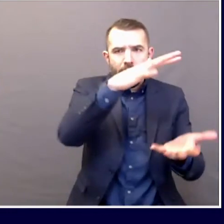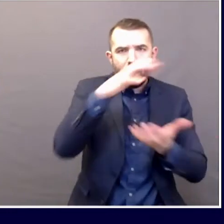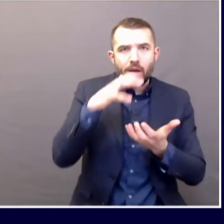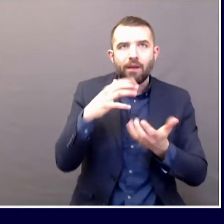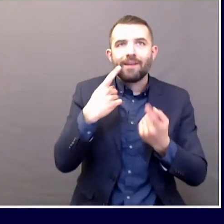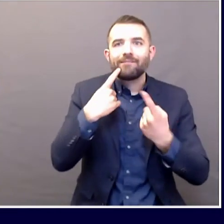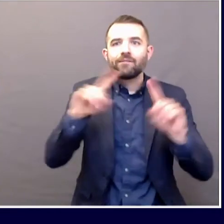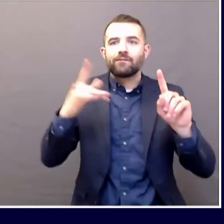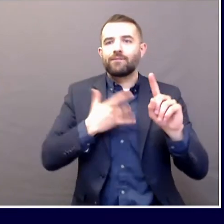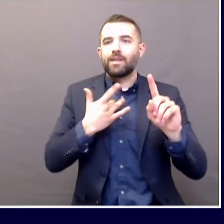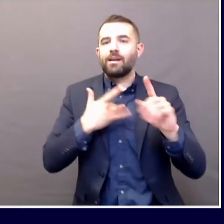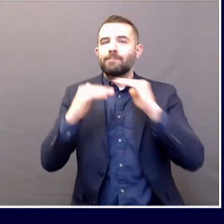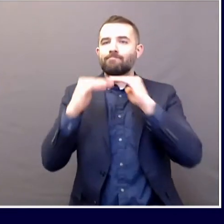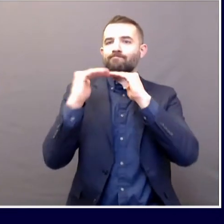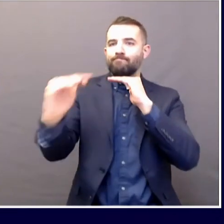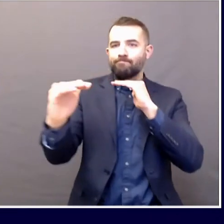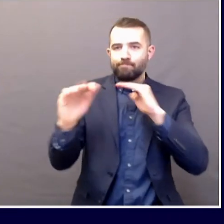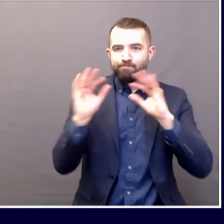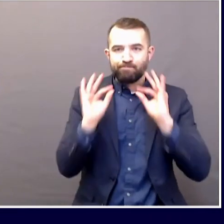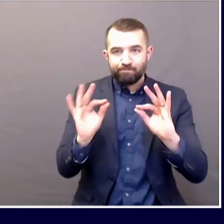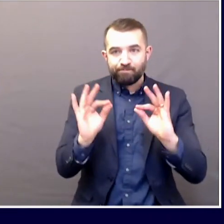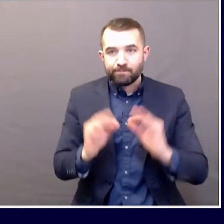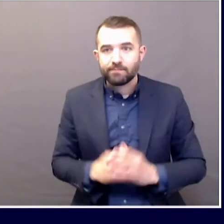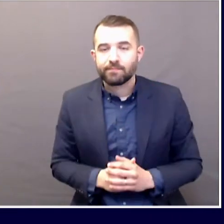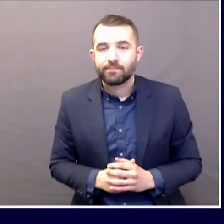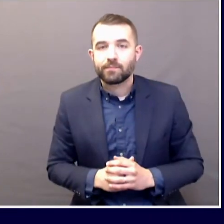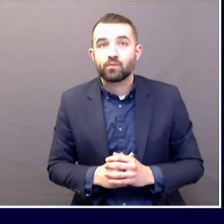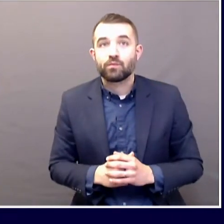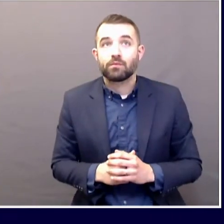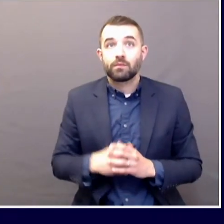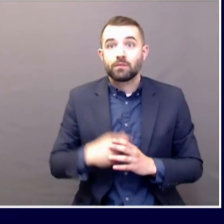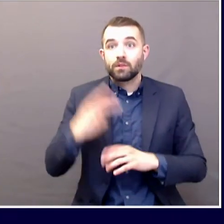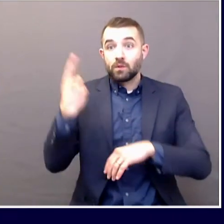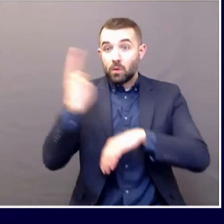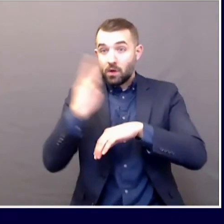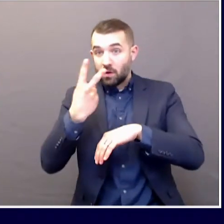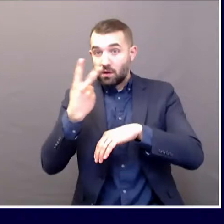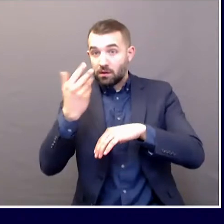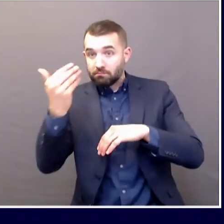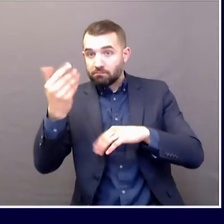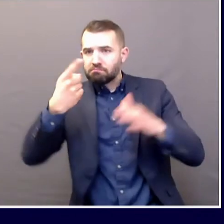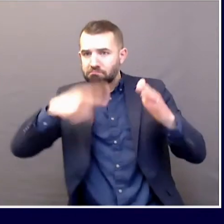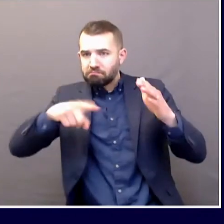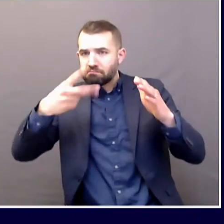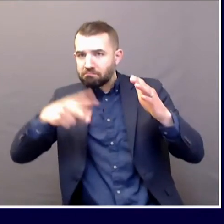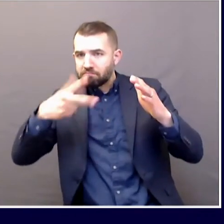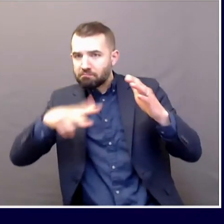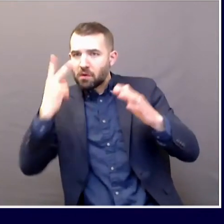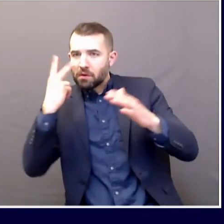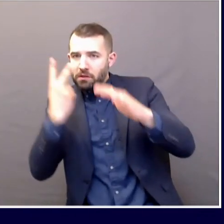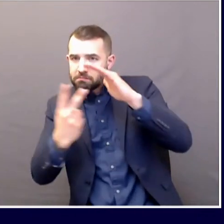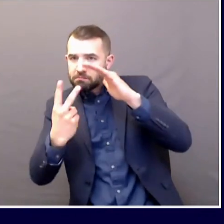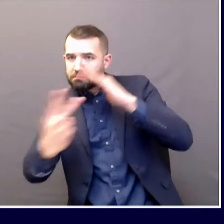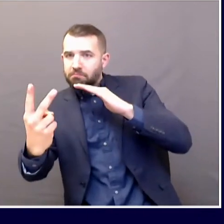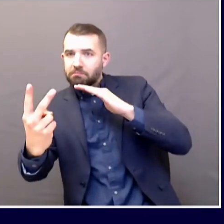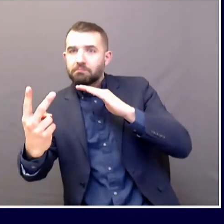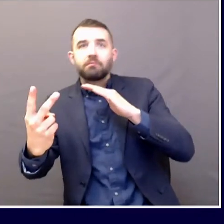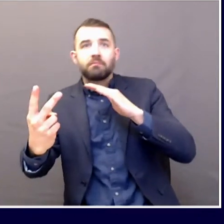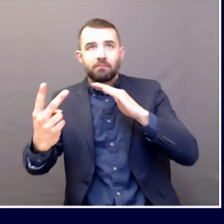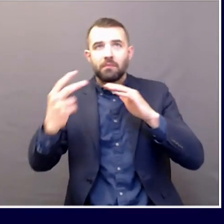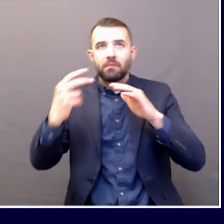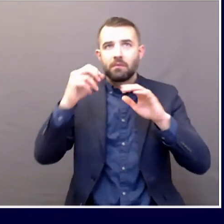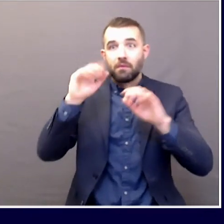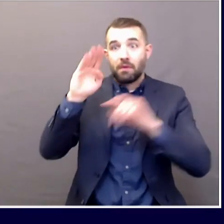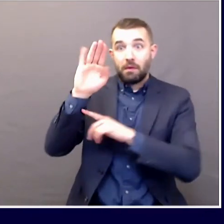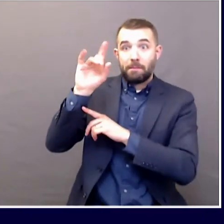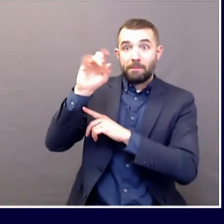like for not just the next couple of days, but for the next few weeks. The Biden administration, since their first days in office,